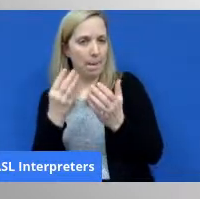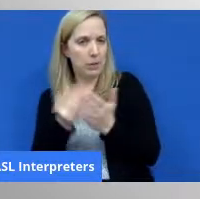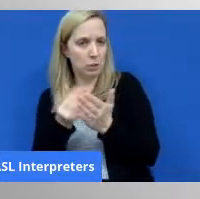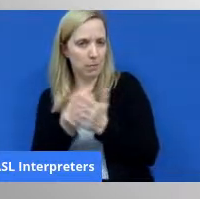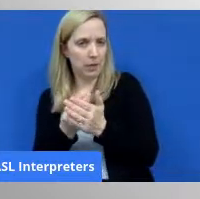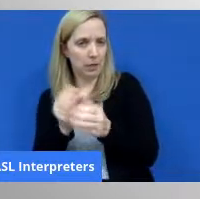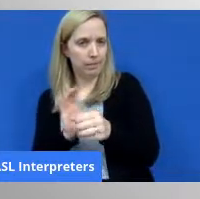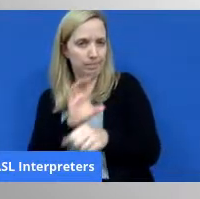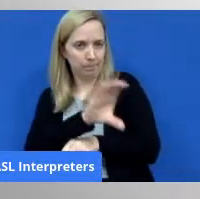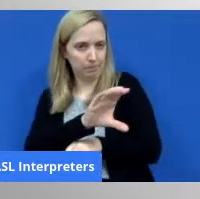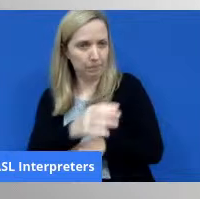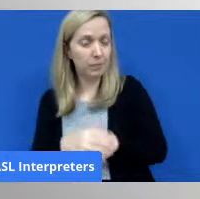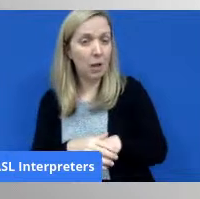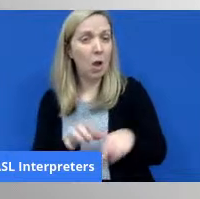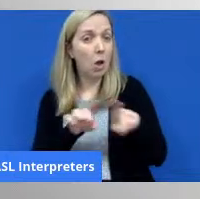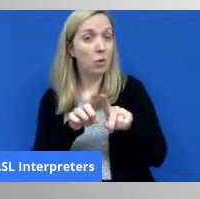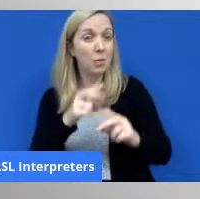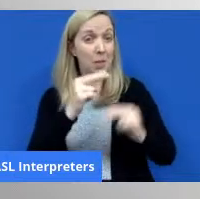work,